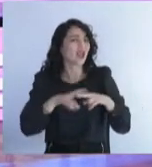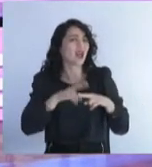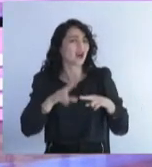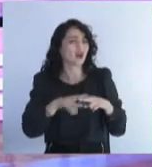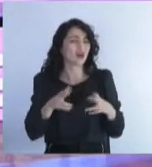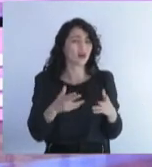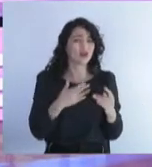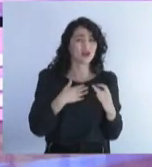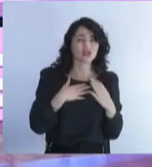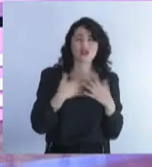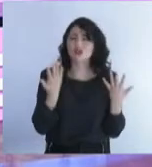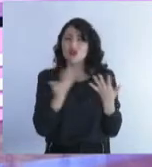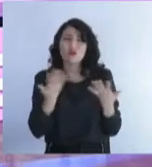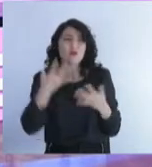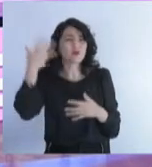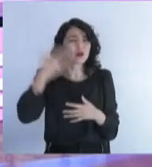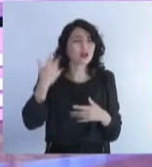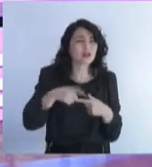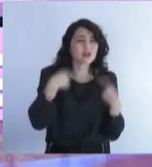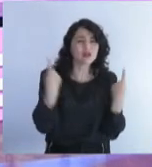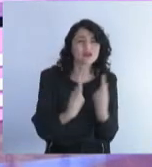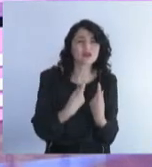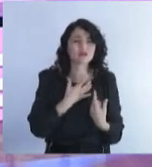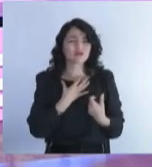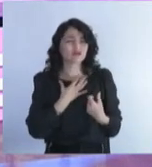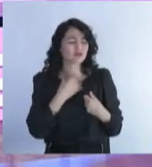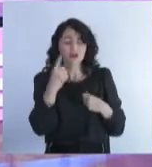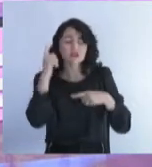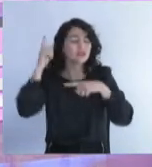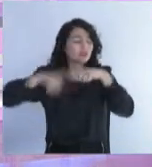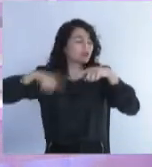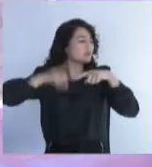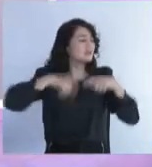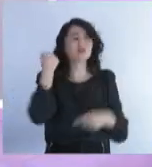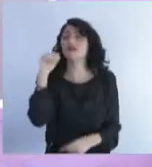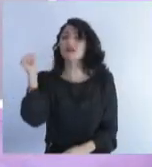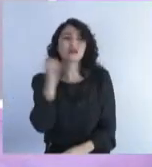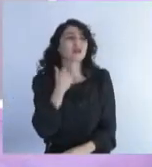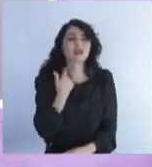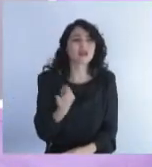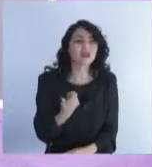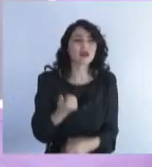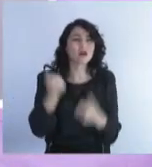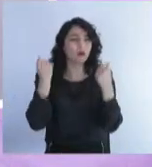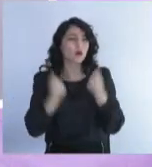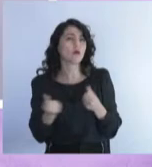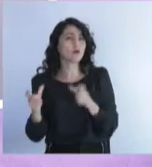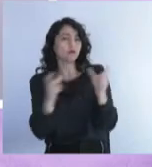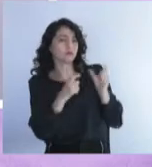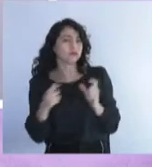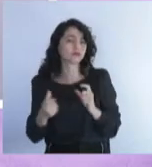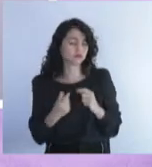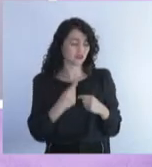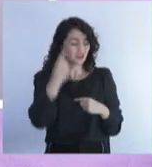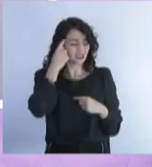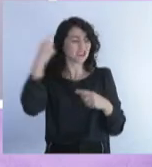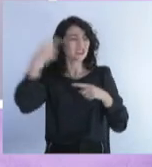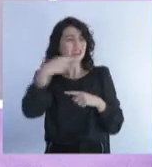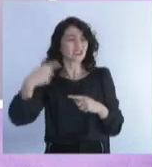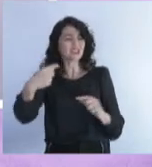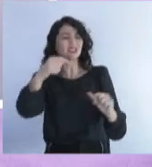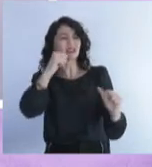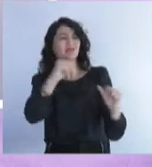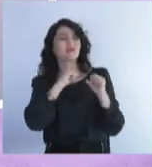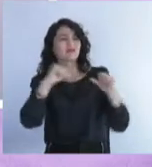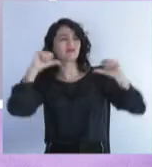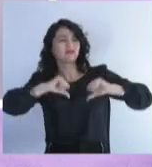they call our attention away from what's important to us right now? Can we manage those disruptive feelings? I'm going to